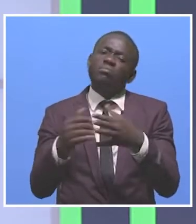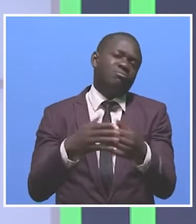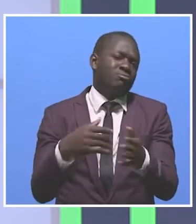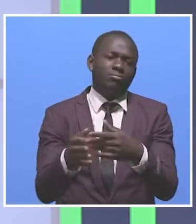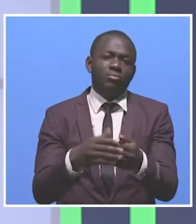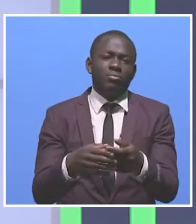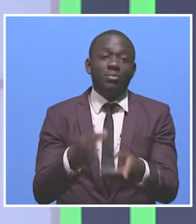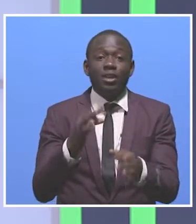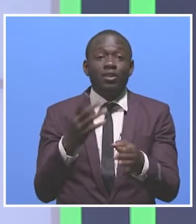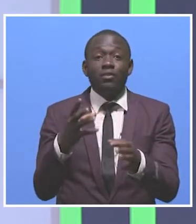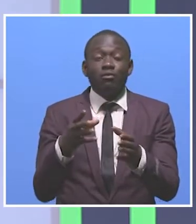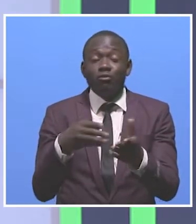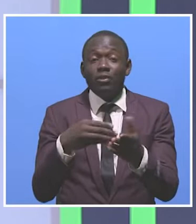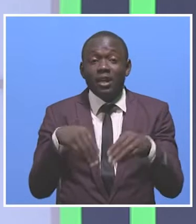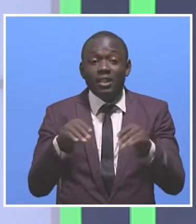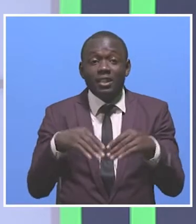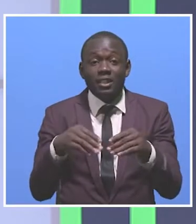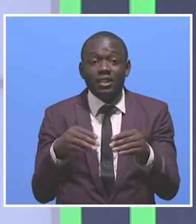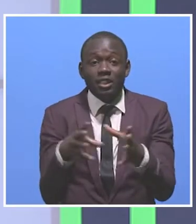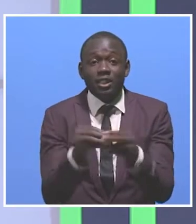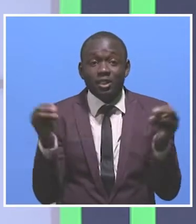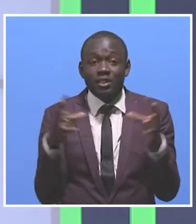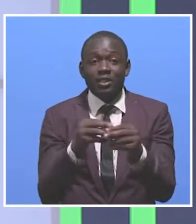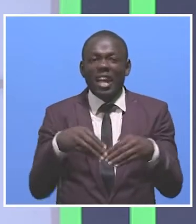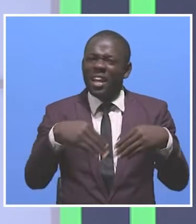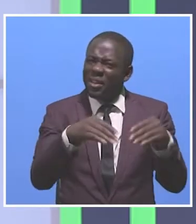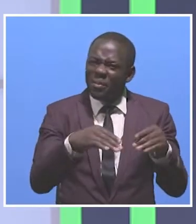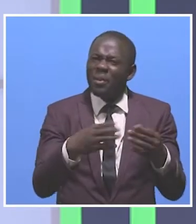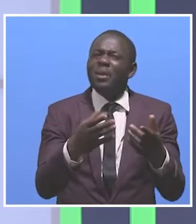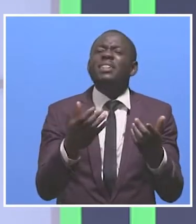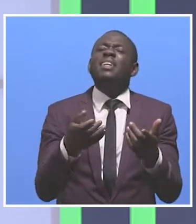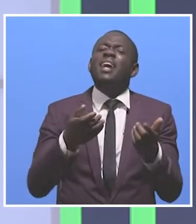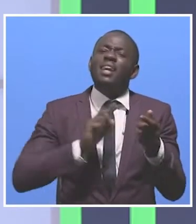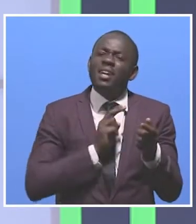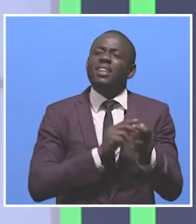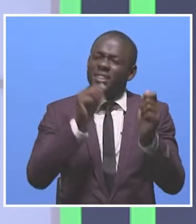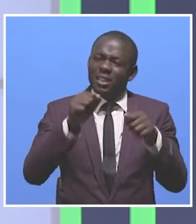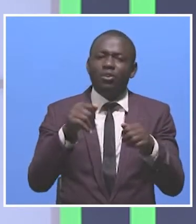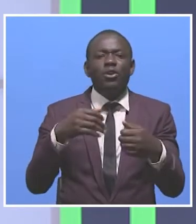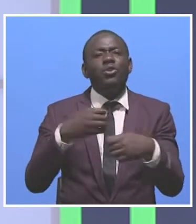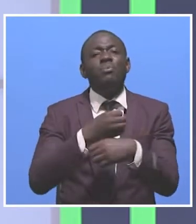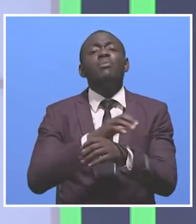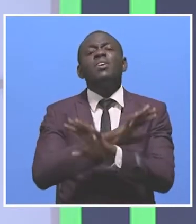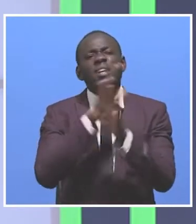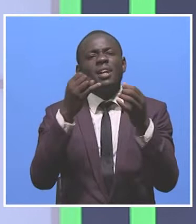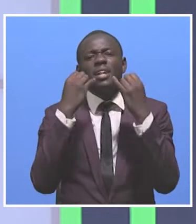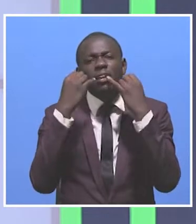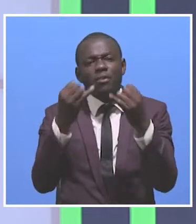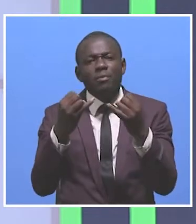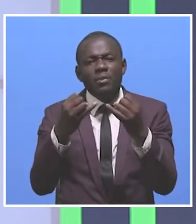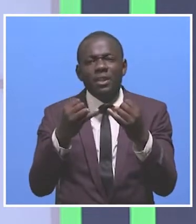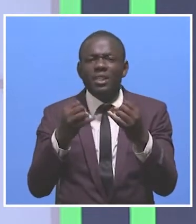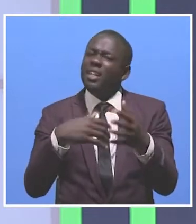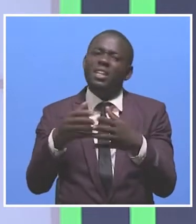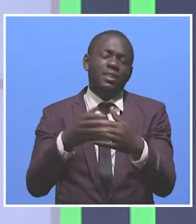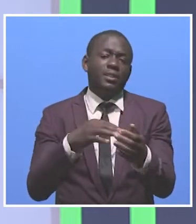selling chitumbua, okay, kwa mgwazo market, let it be. Make it so clear so that people know that